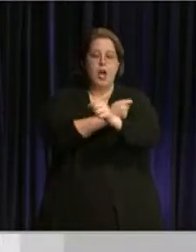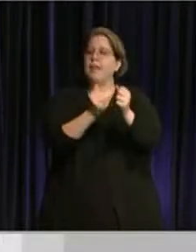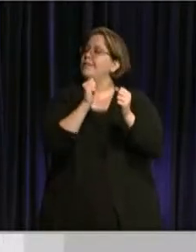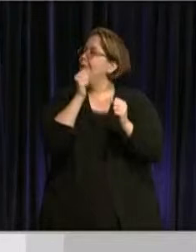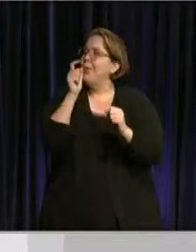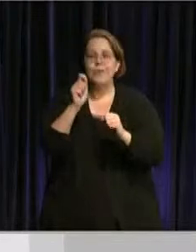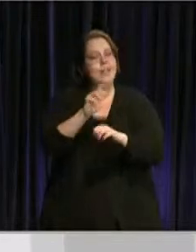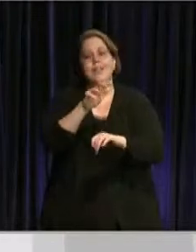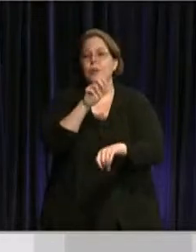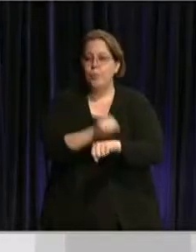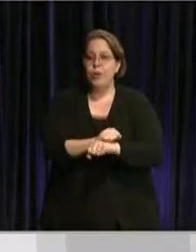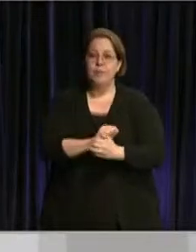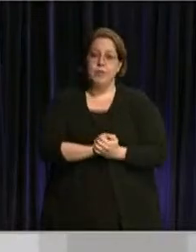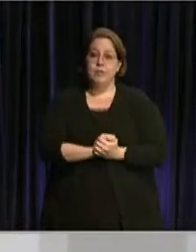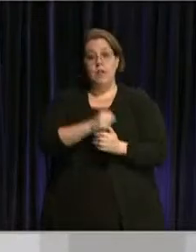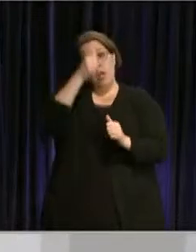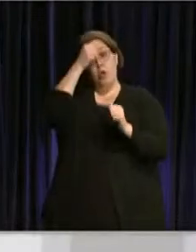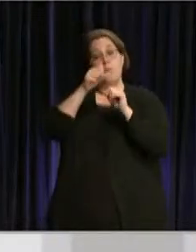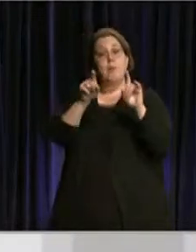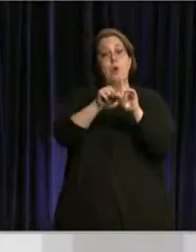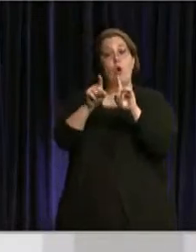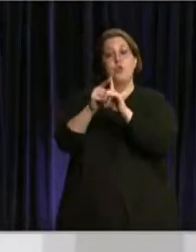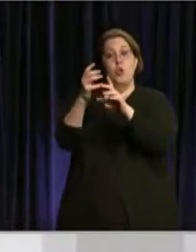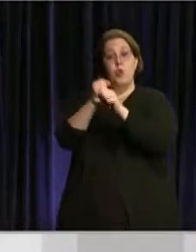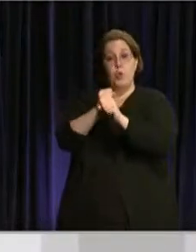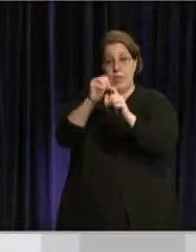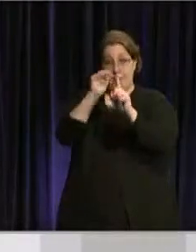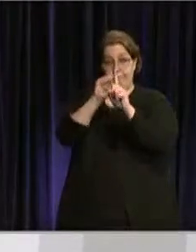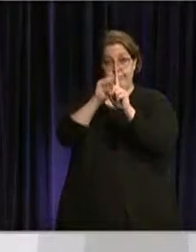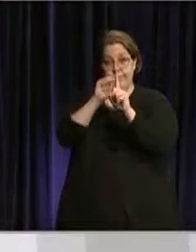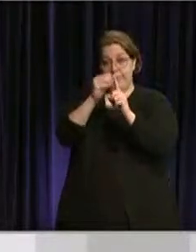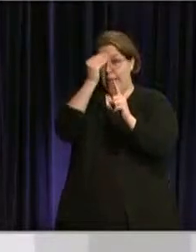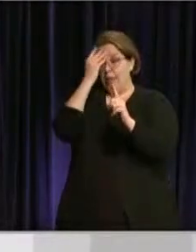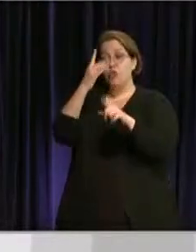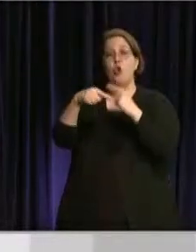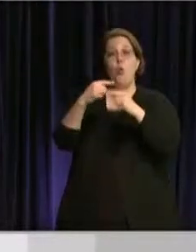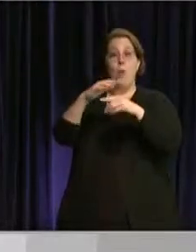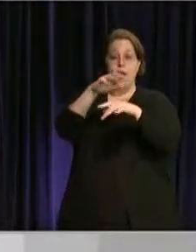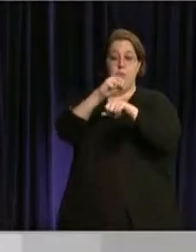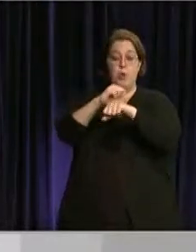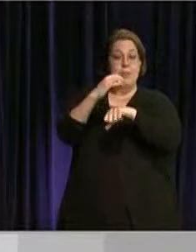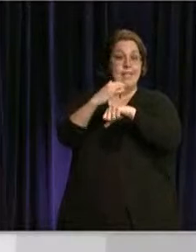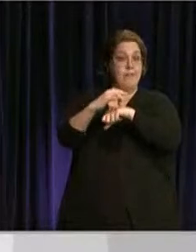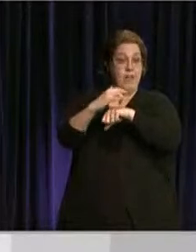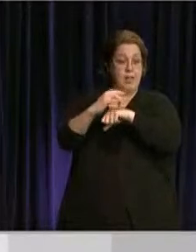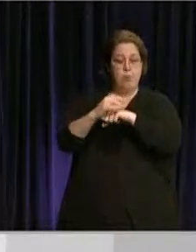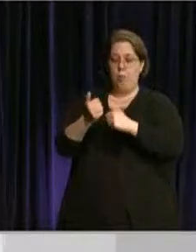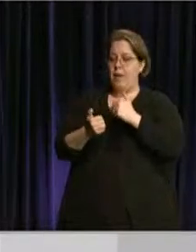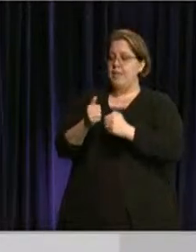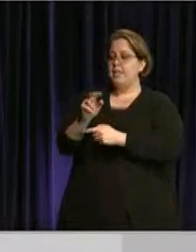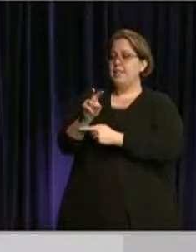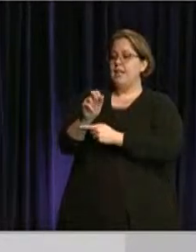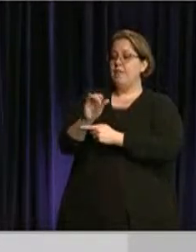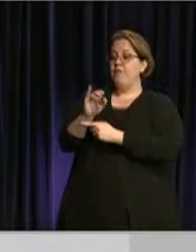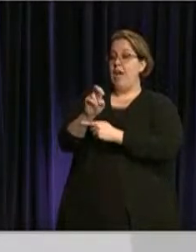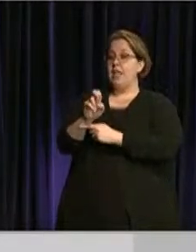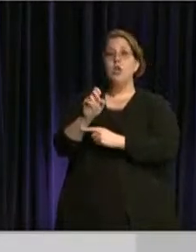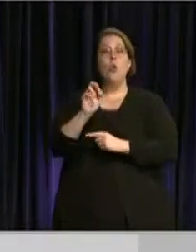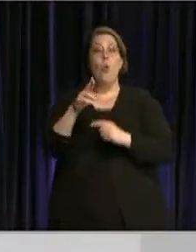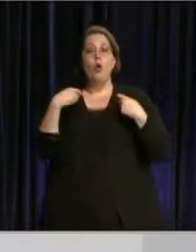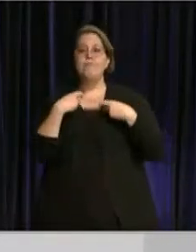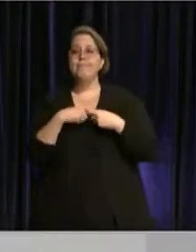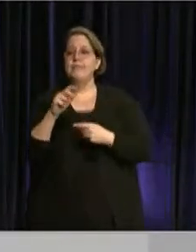an appointment. And remember that you can also subscribe to vaccine alerts to be notified when there are appointments available by texting vaccine